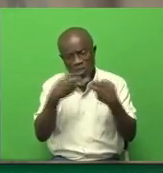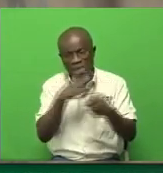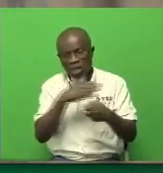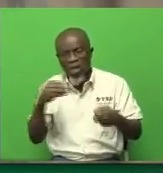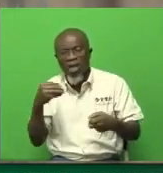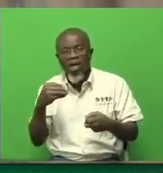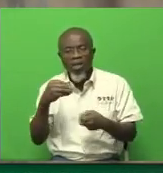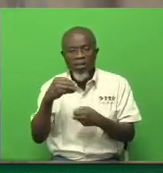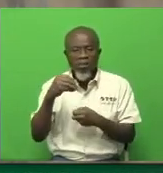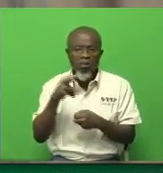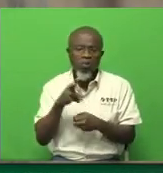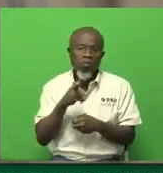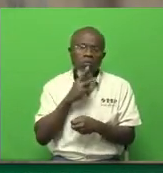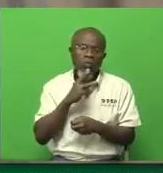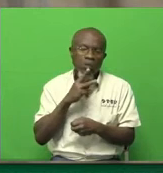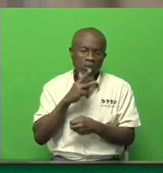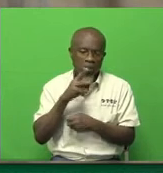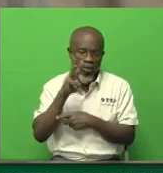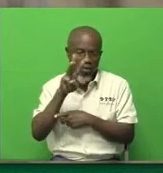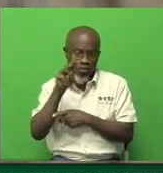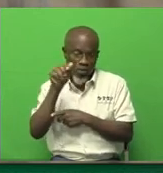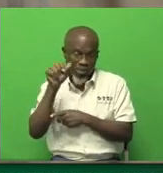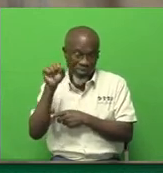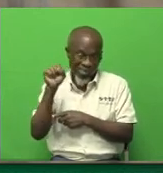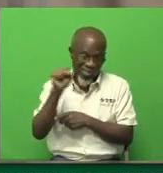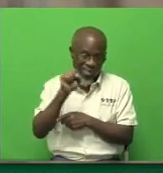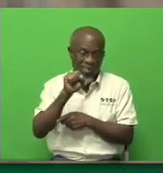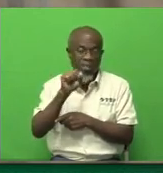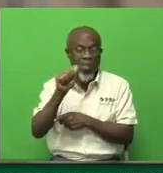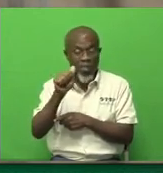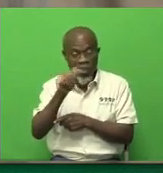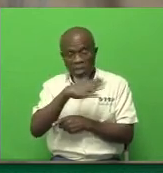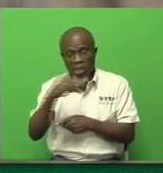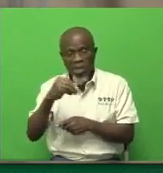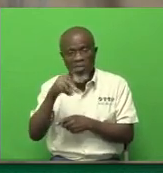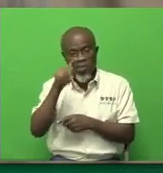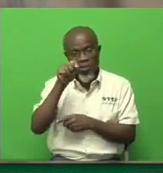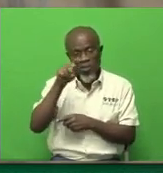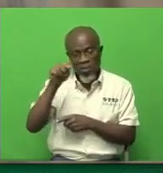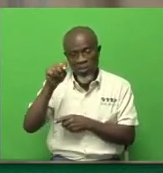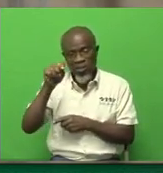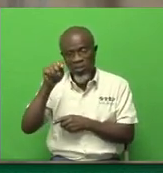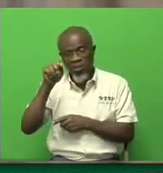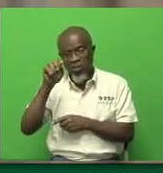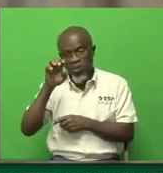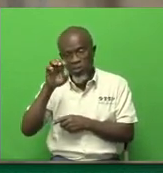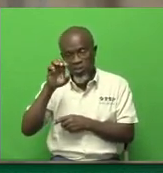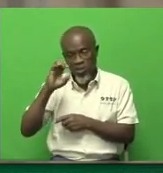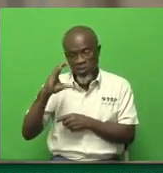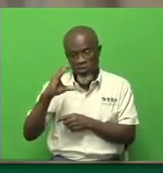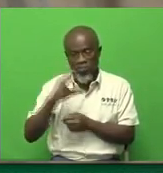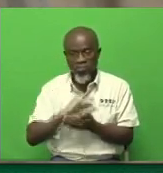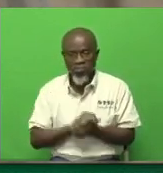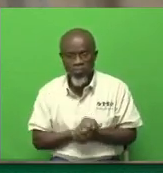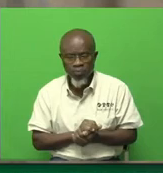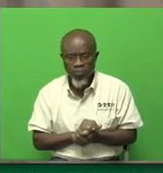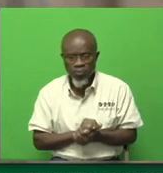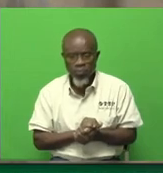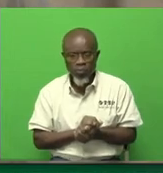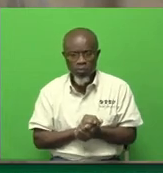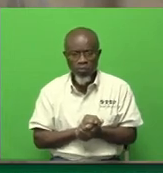Deputy speaker I'll tell you why I raised this because when you look at the allocation made to the Ric